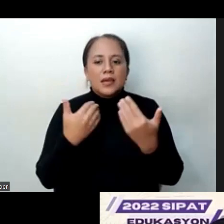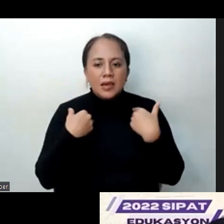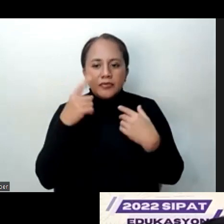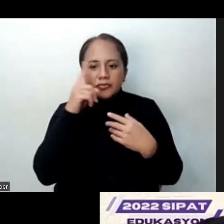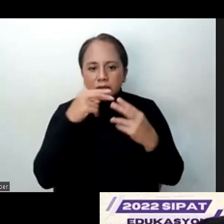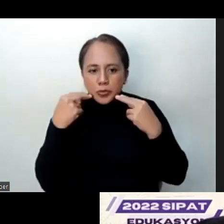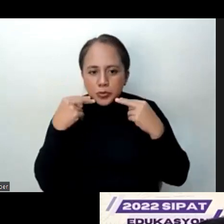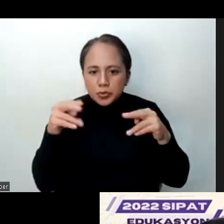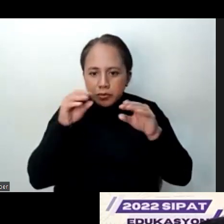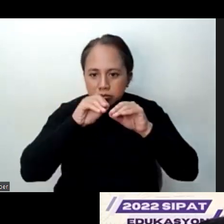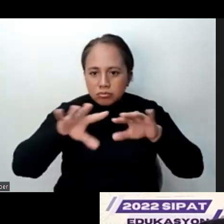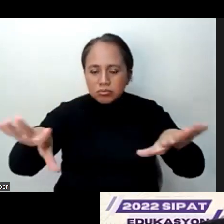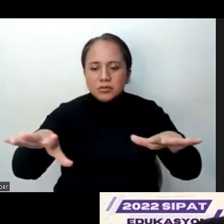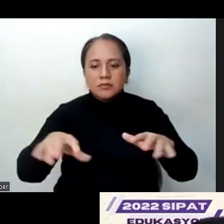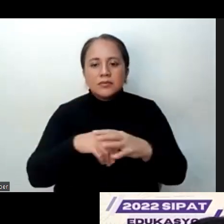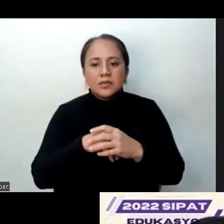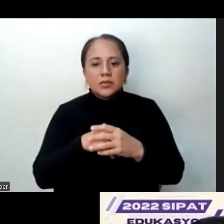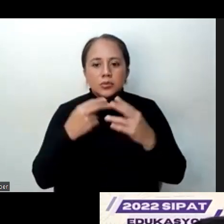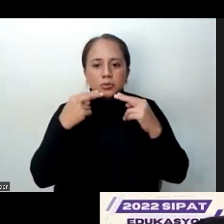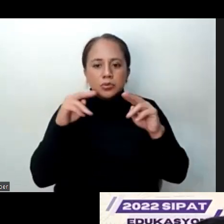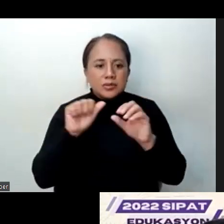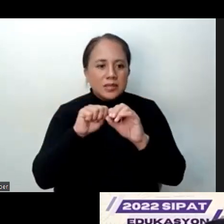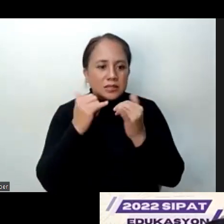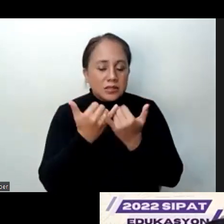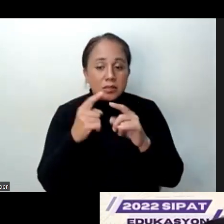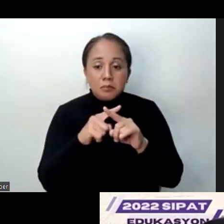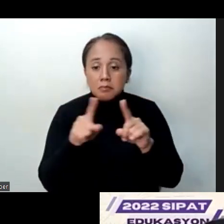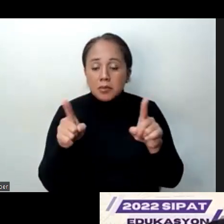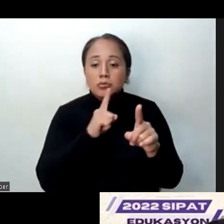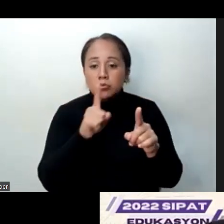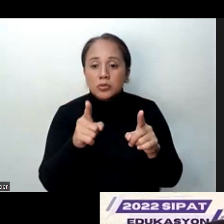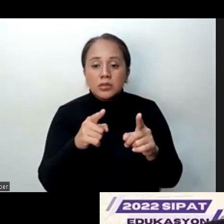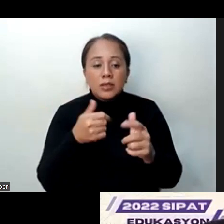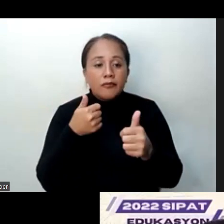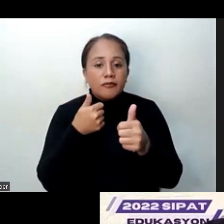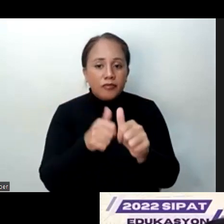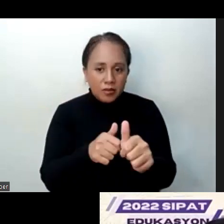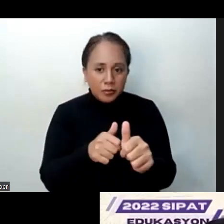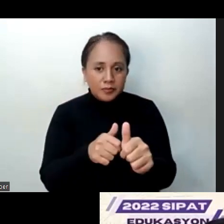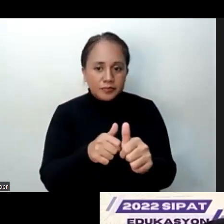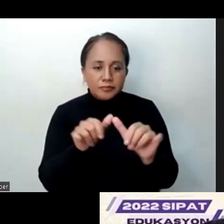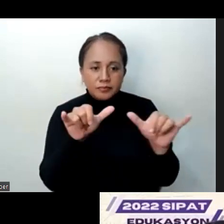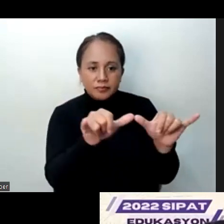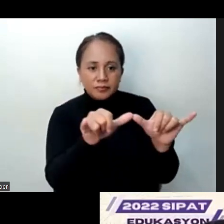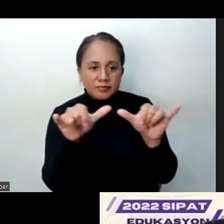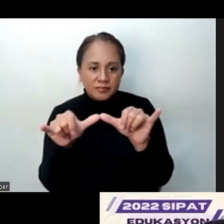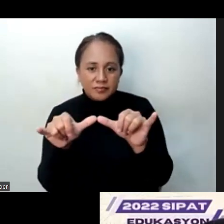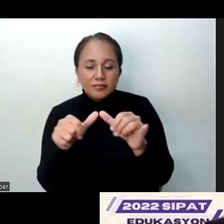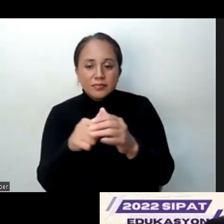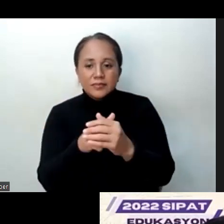news peddlers daw, yung mismong news agencies. But they actually follow standards, di ba?